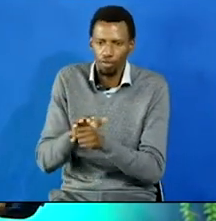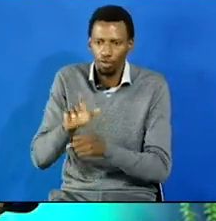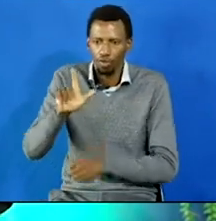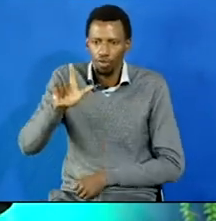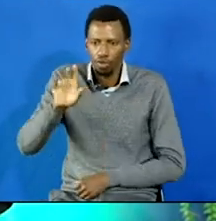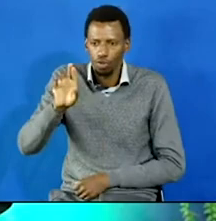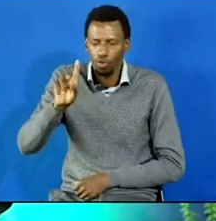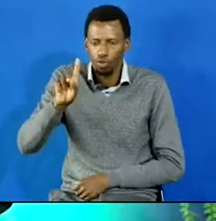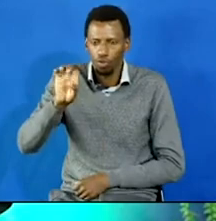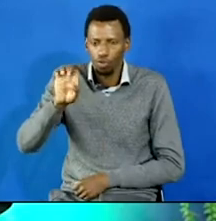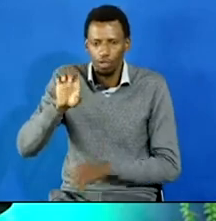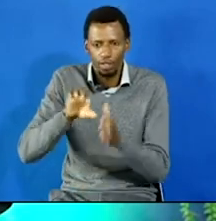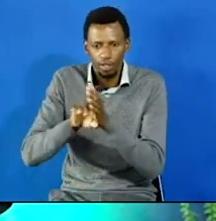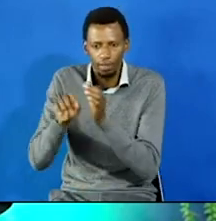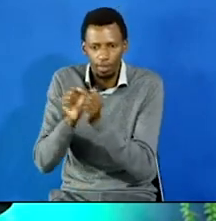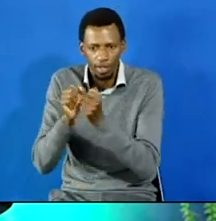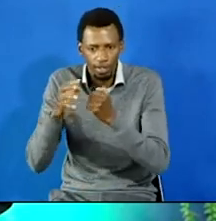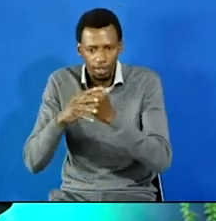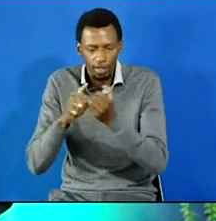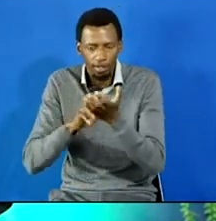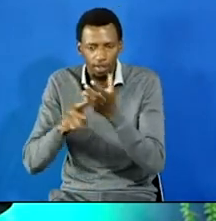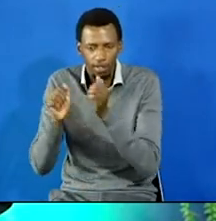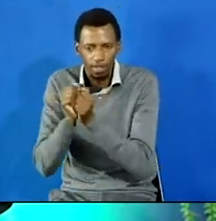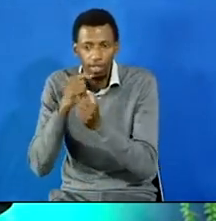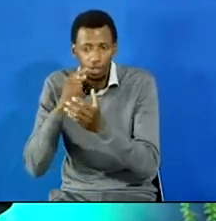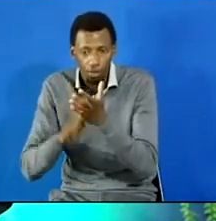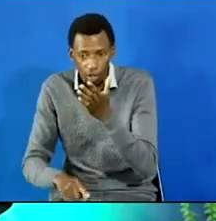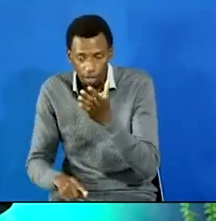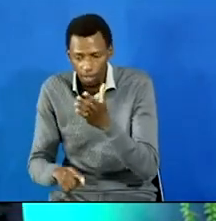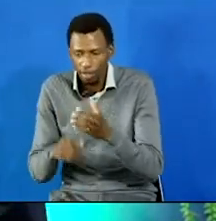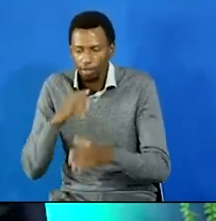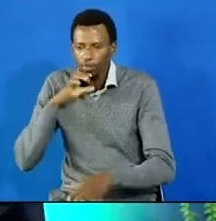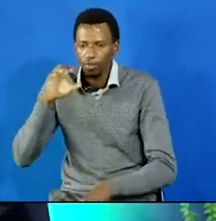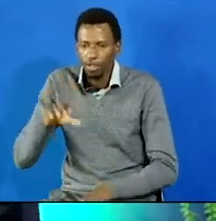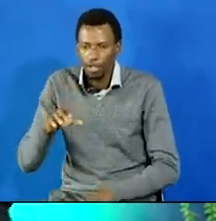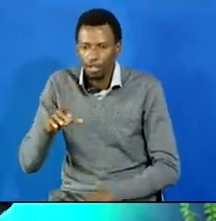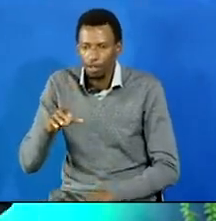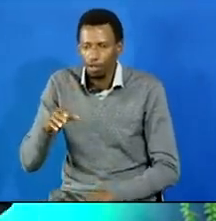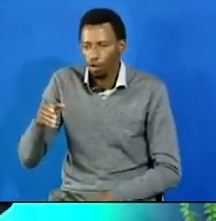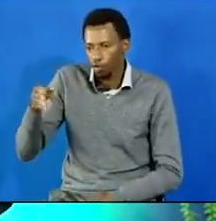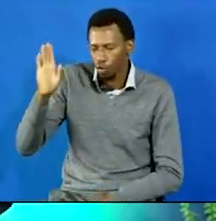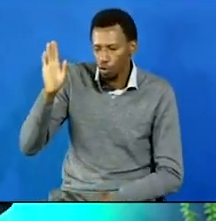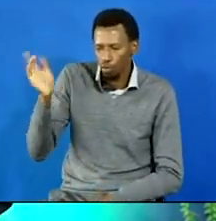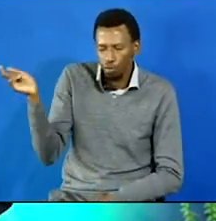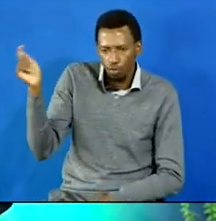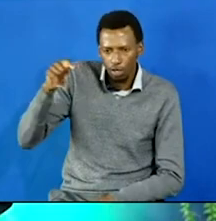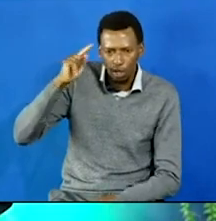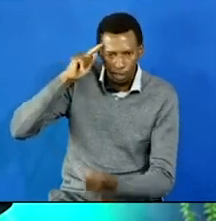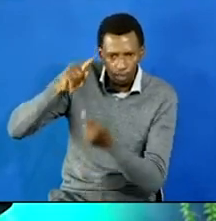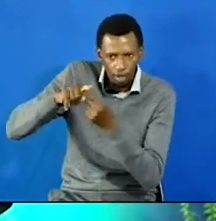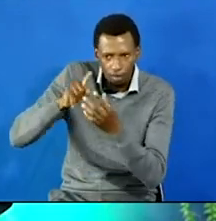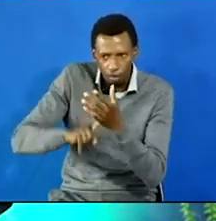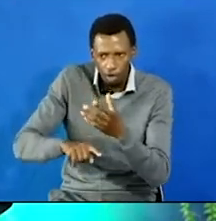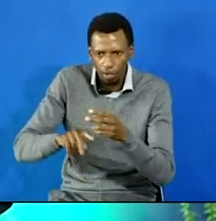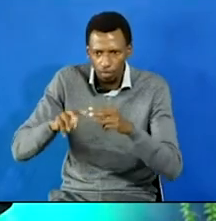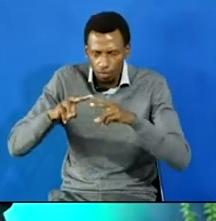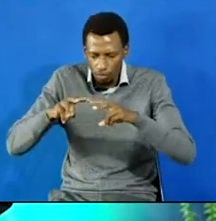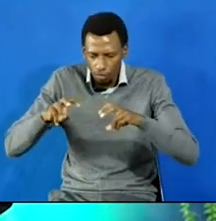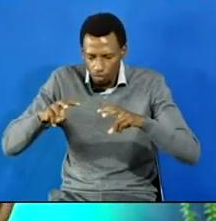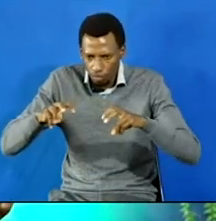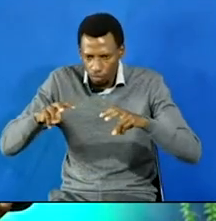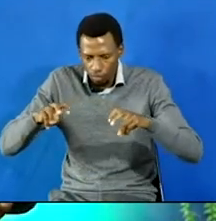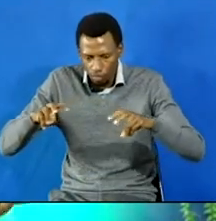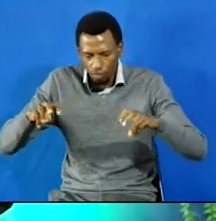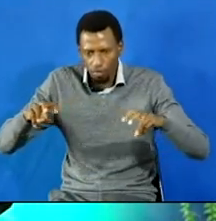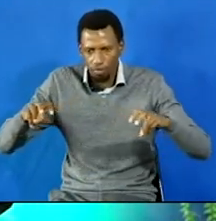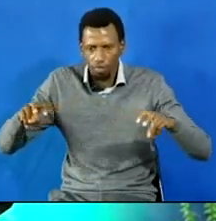verse 10 tells us that the Son of Man came to seek and to save the lost, those that have gotten into